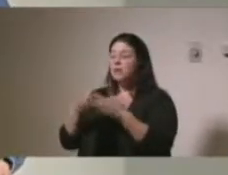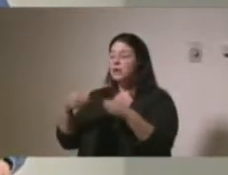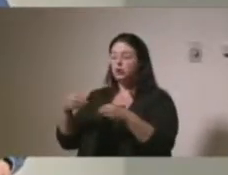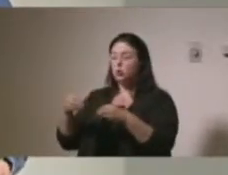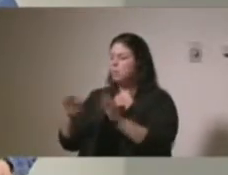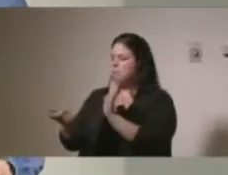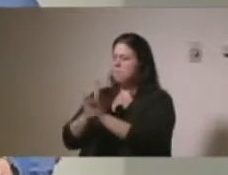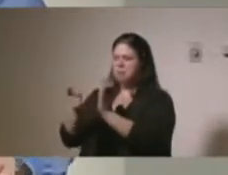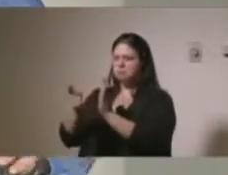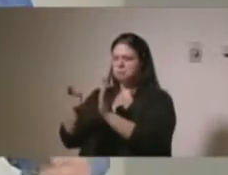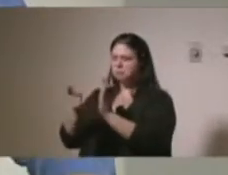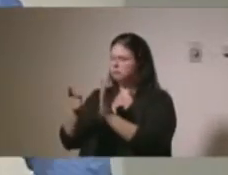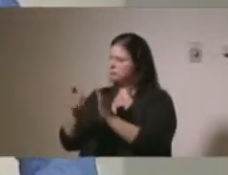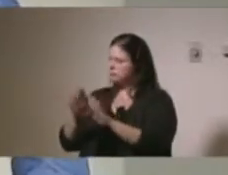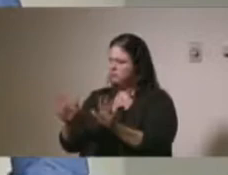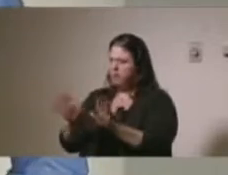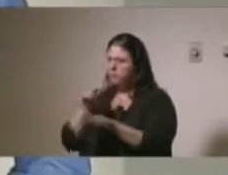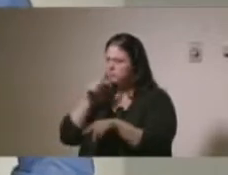partial solutions.